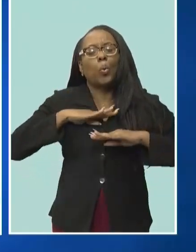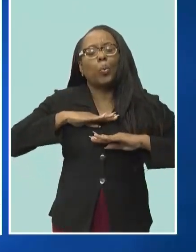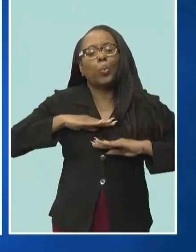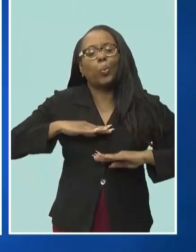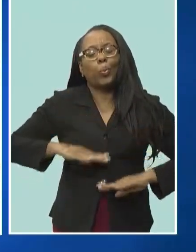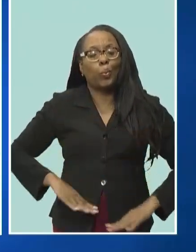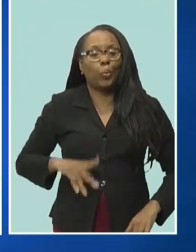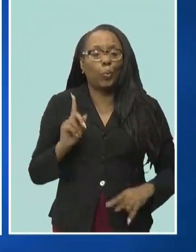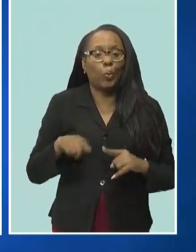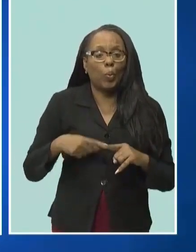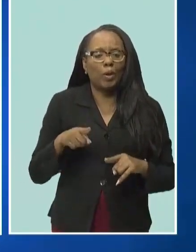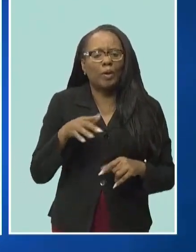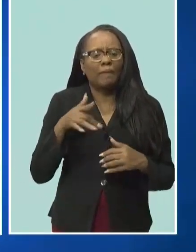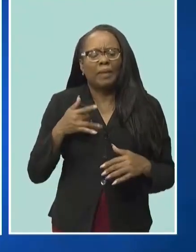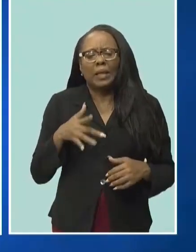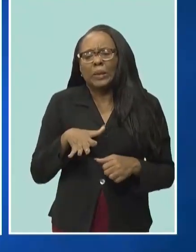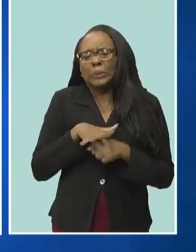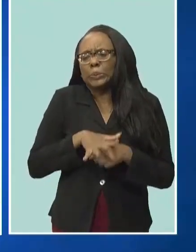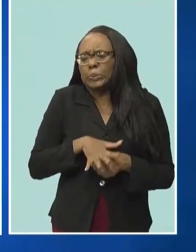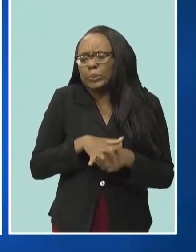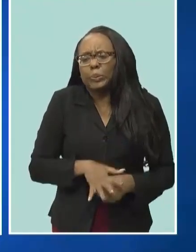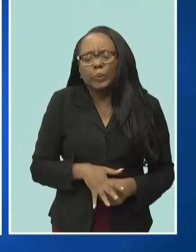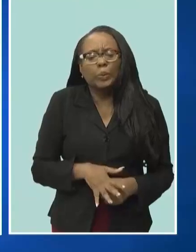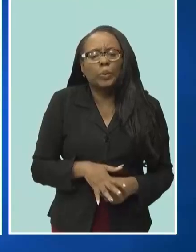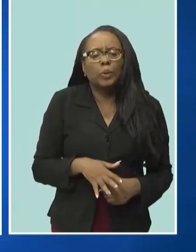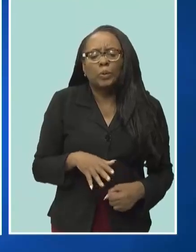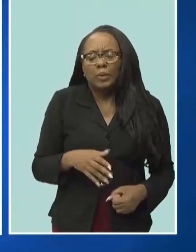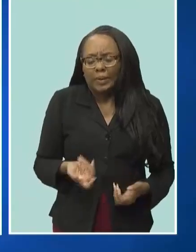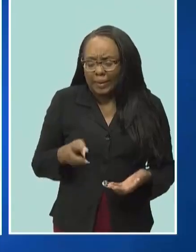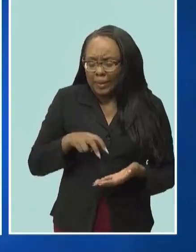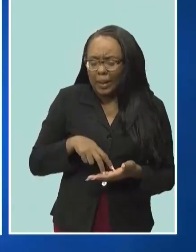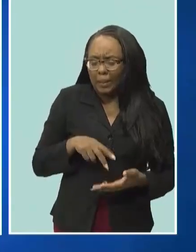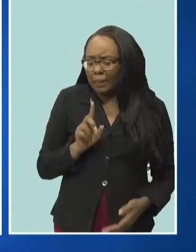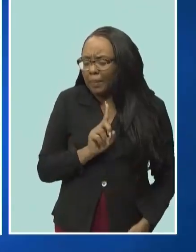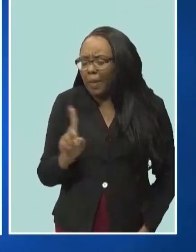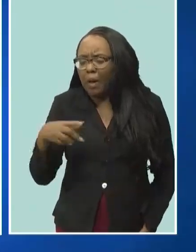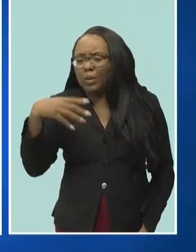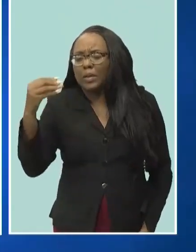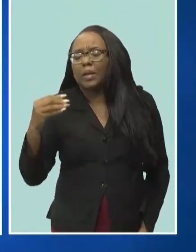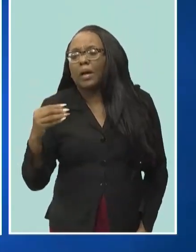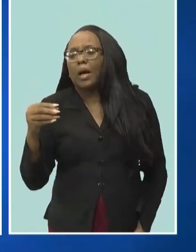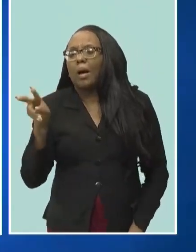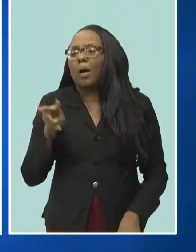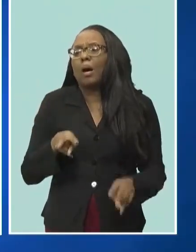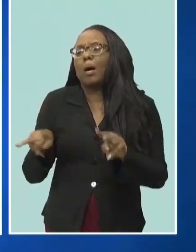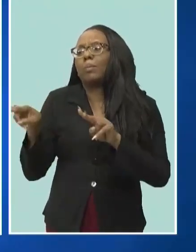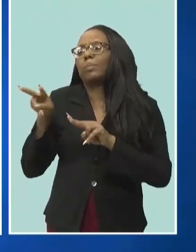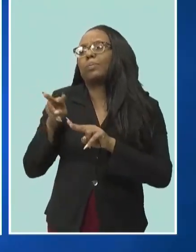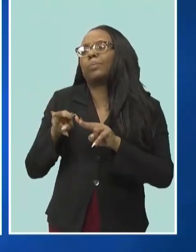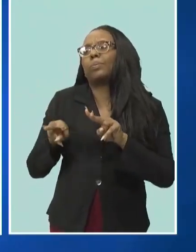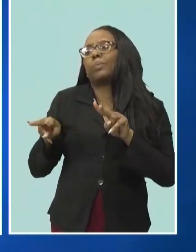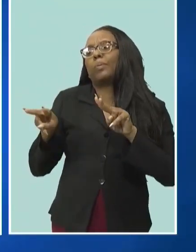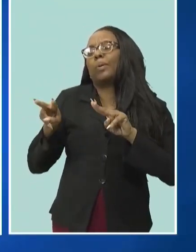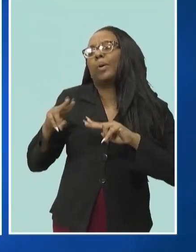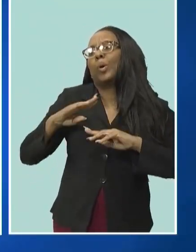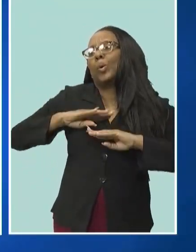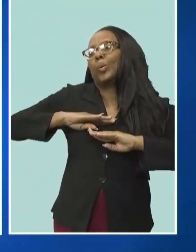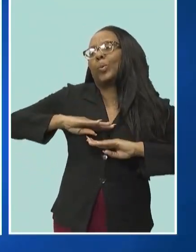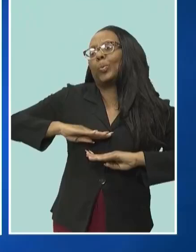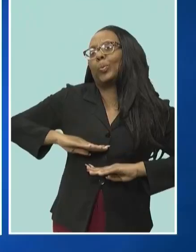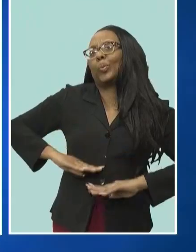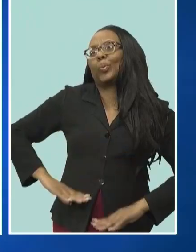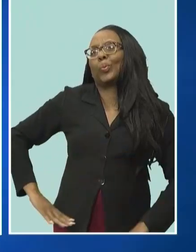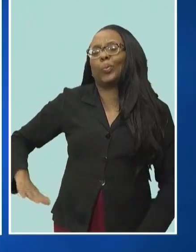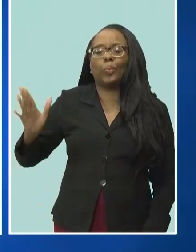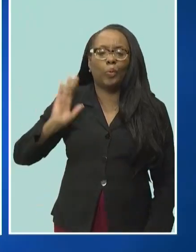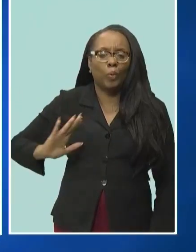Christmas, go out and just go into your garden, take some time and just relax. That's what we used to do back in the day. I